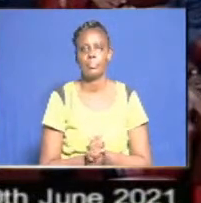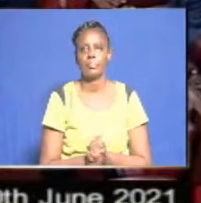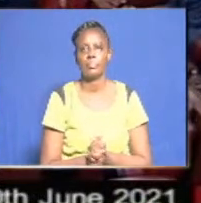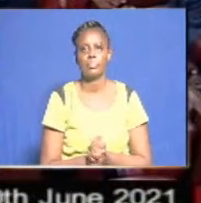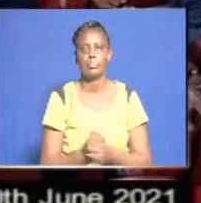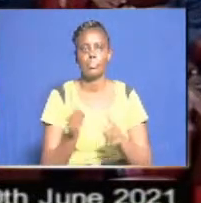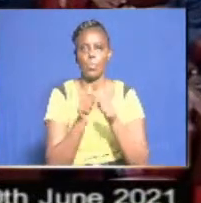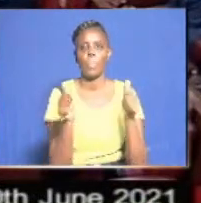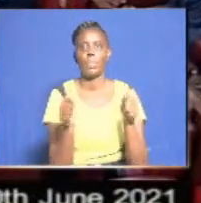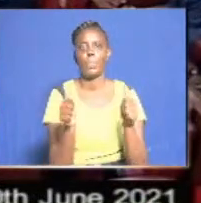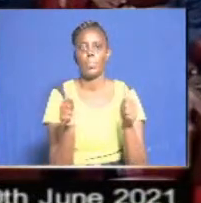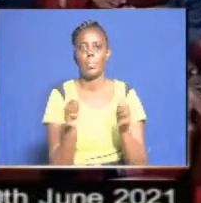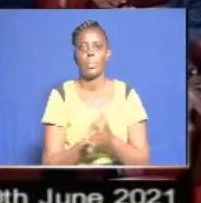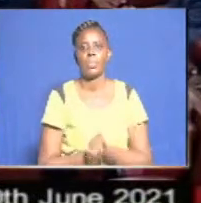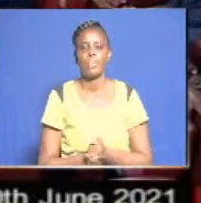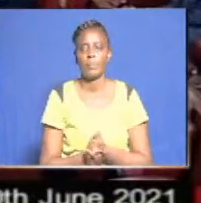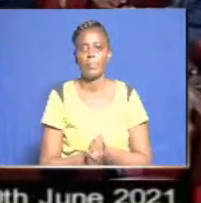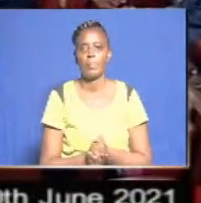General.